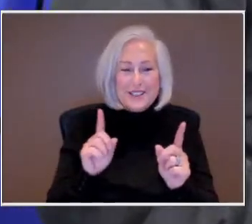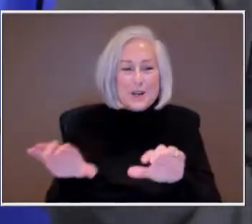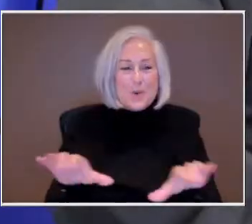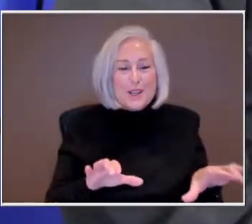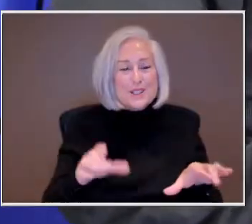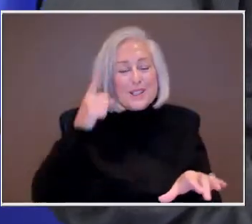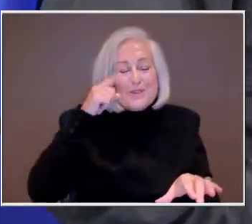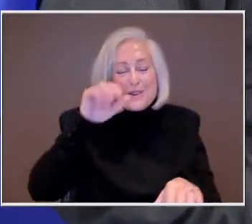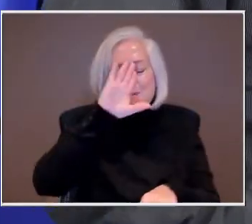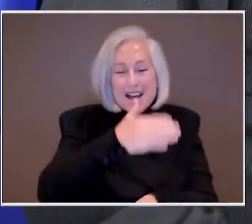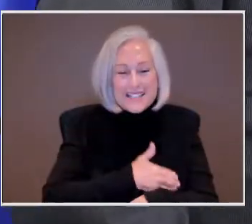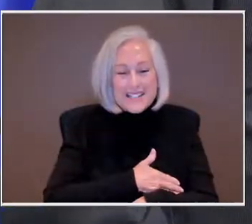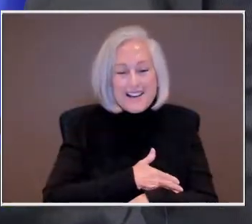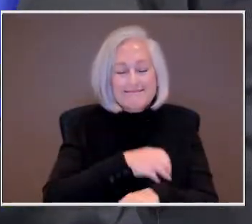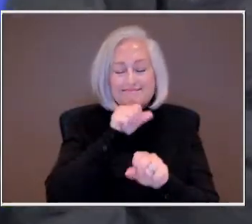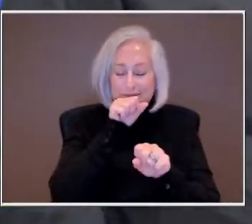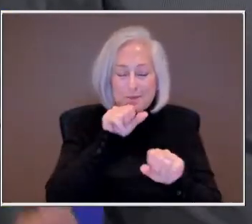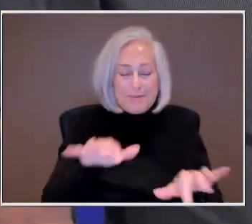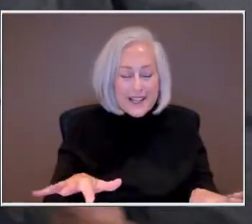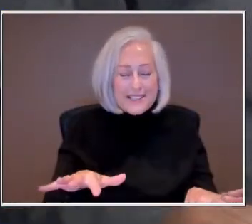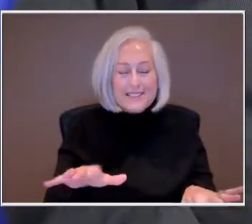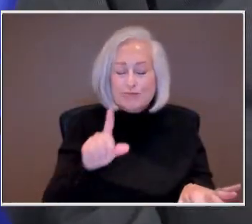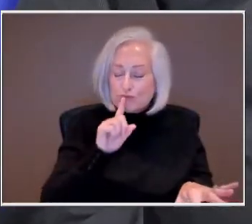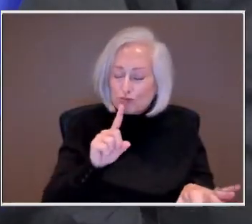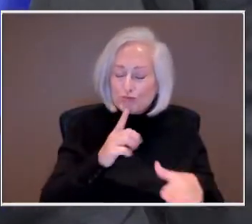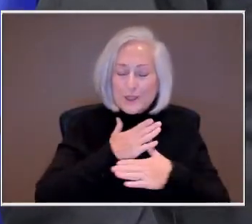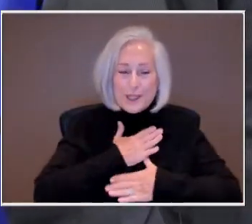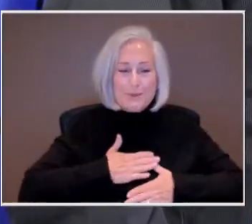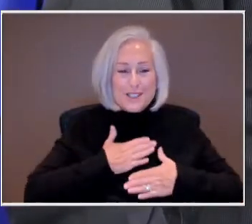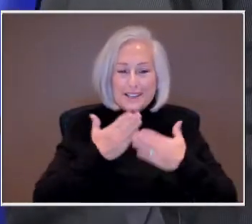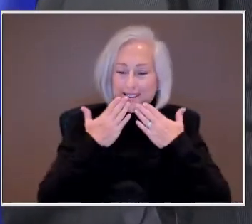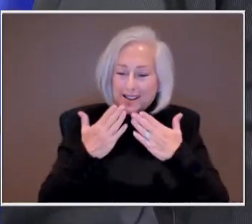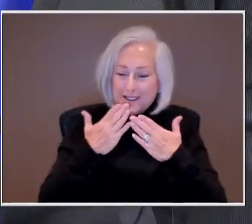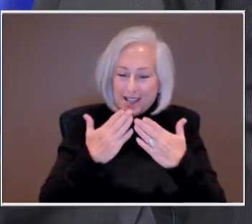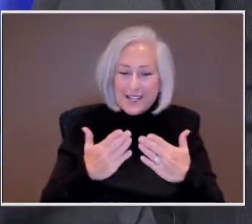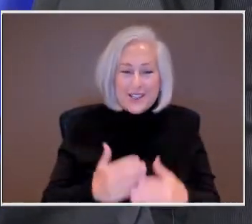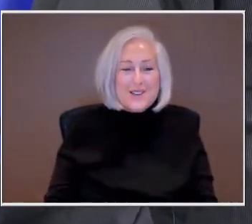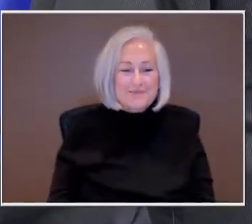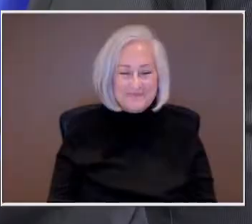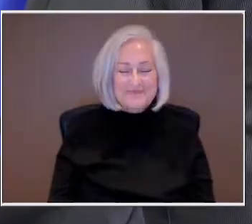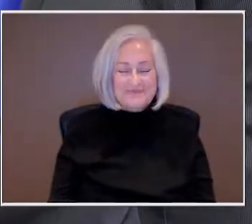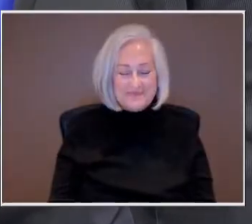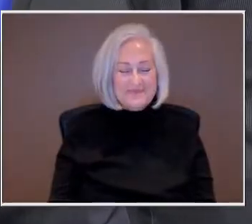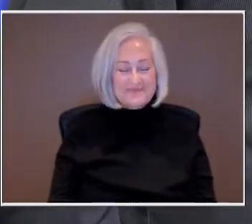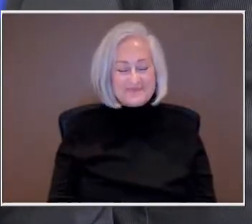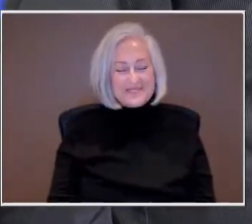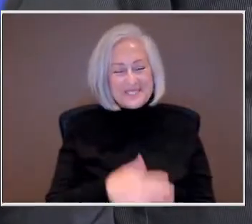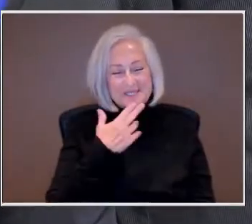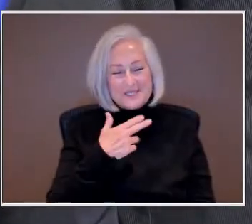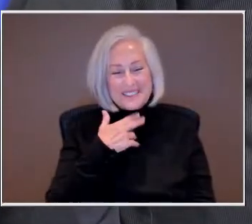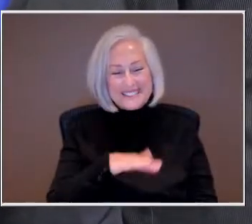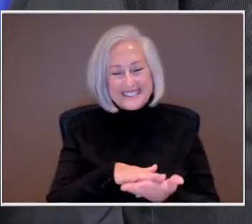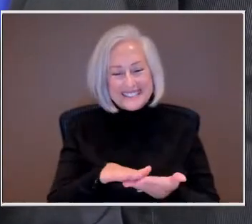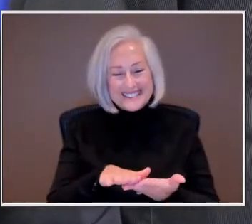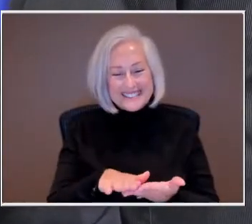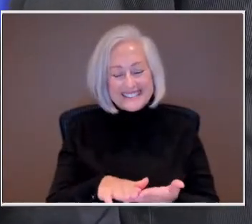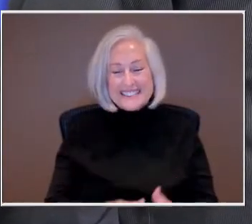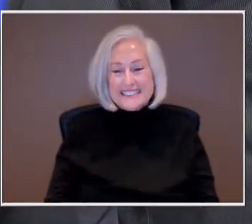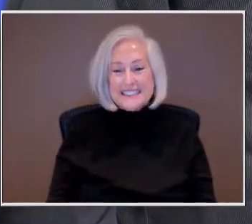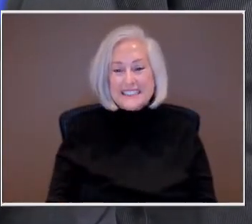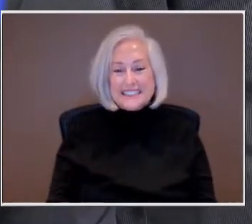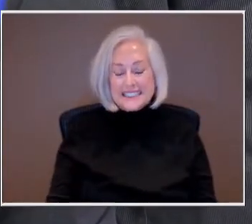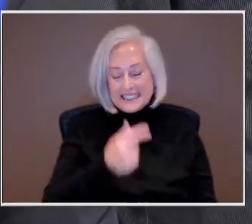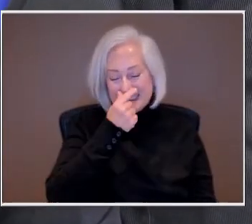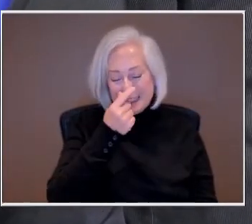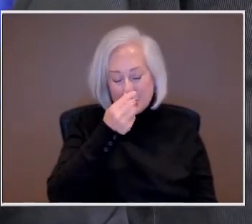It's a blessing, and I really appreciate it. Doctors, thank you also. Pleasure's ours. So nice. Thank you. We're going to need to pass the tissues